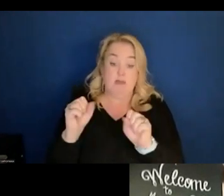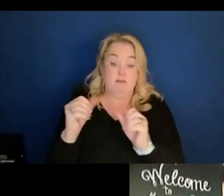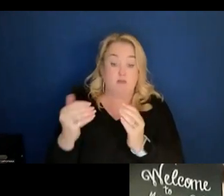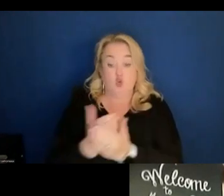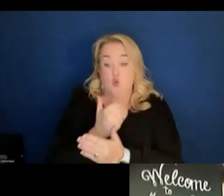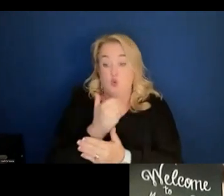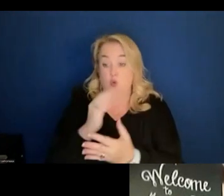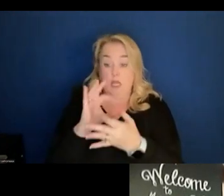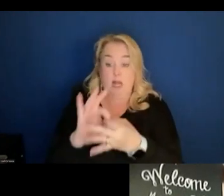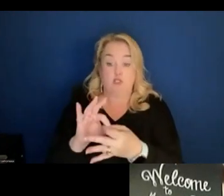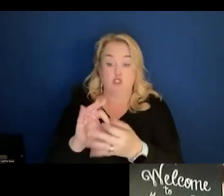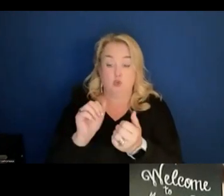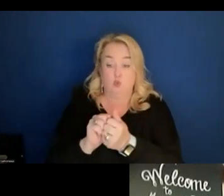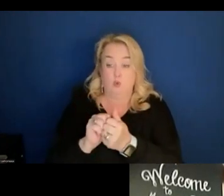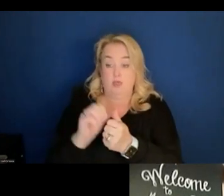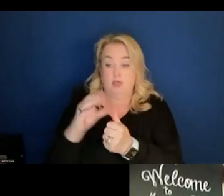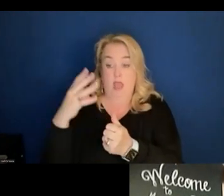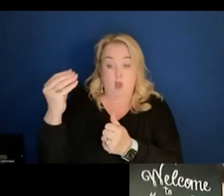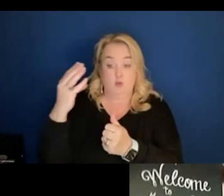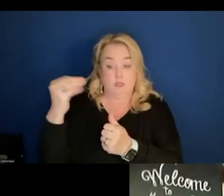safe new connection with the outside world, and